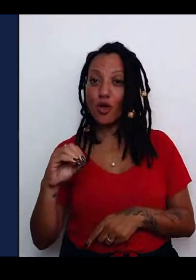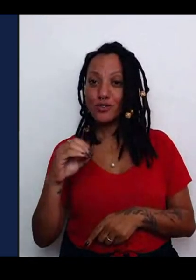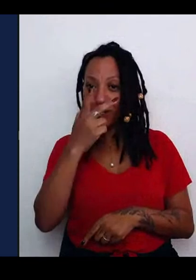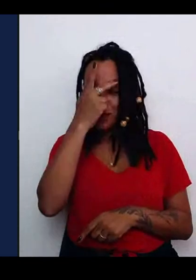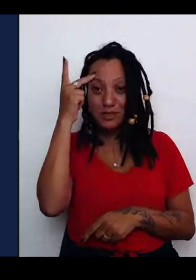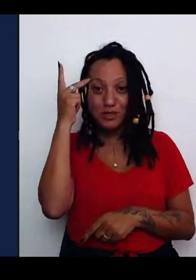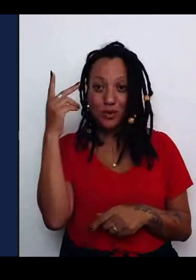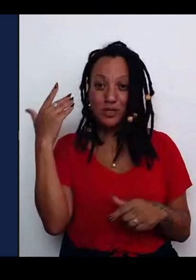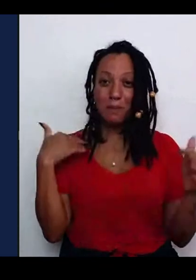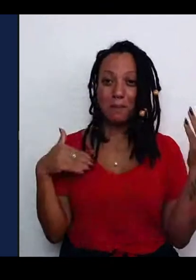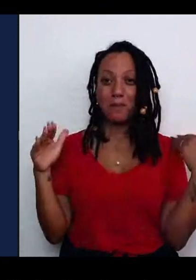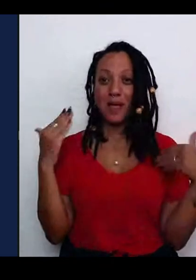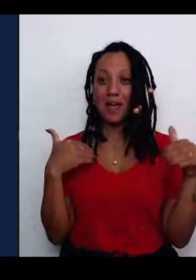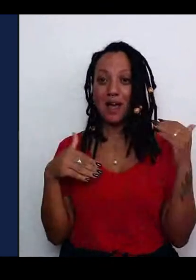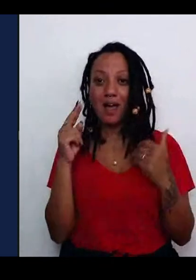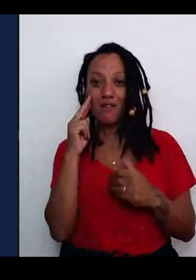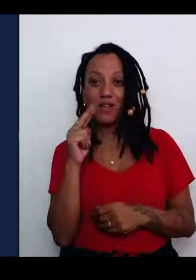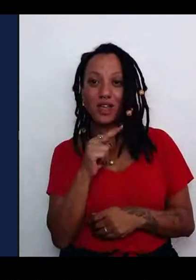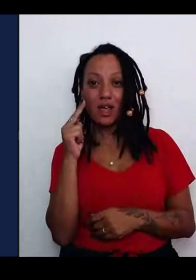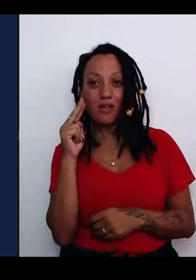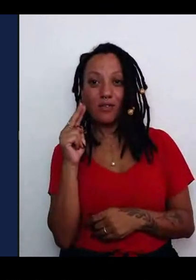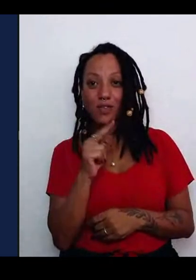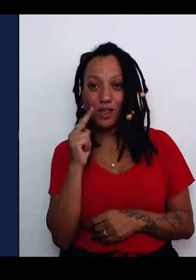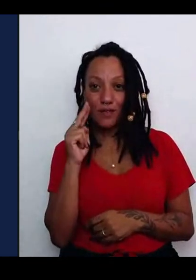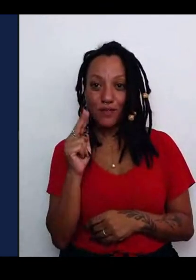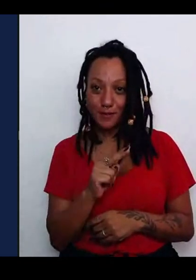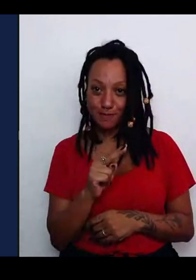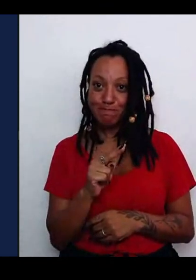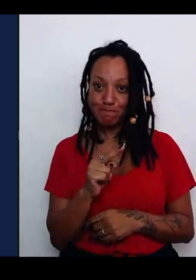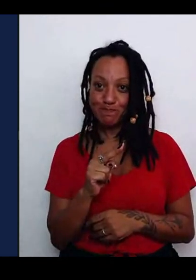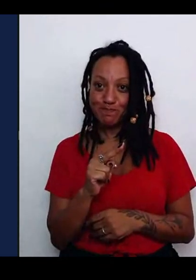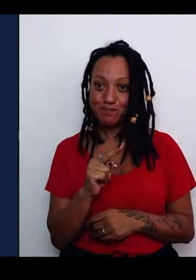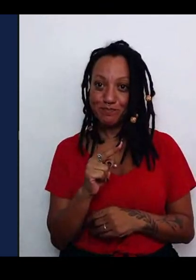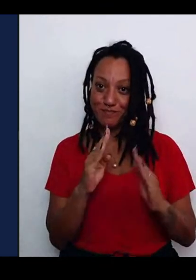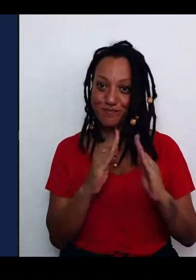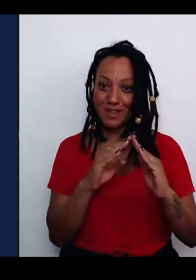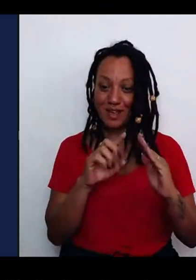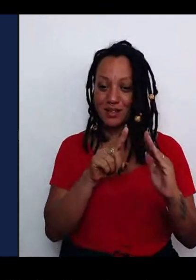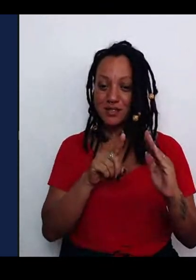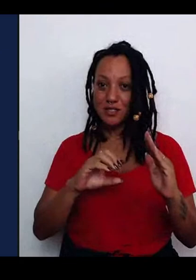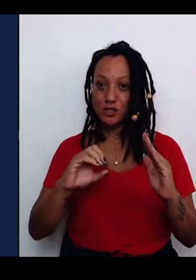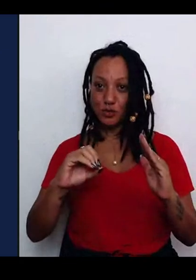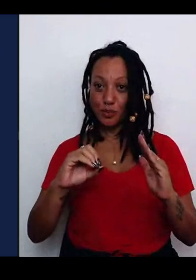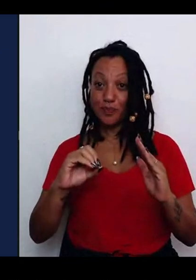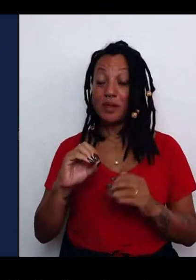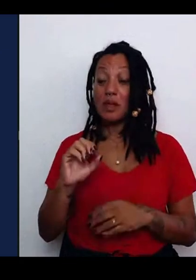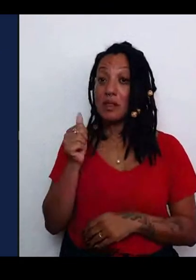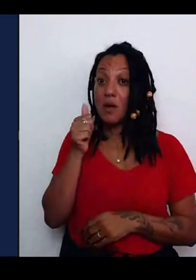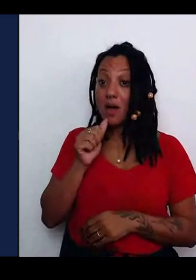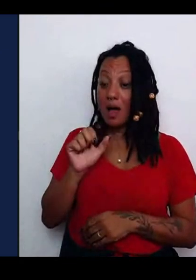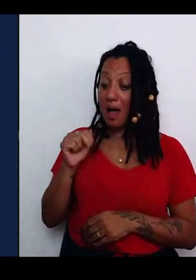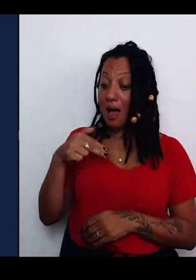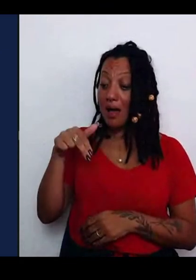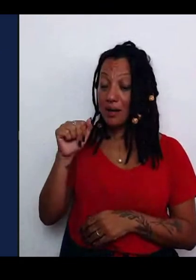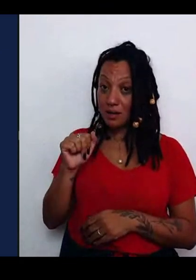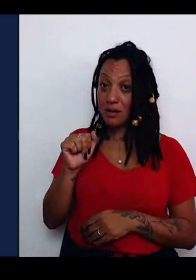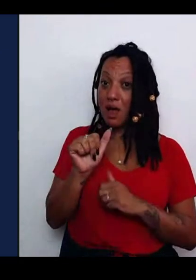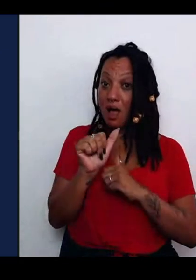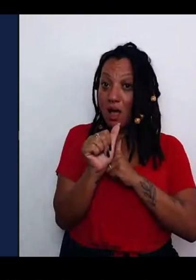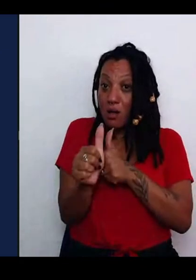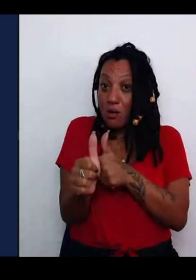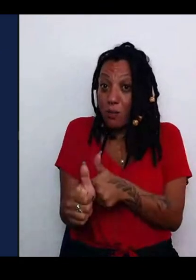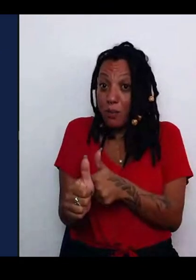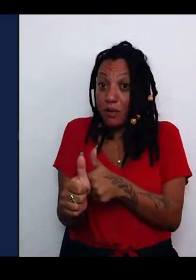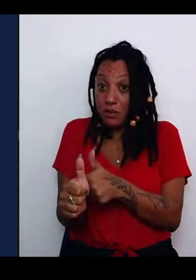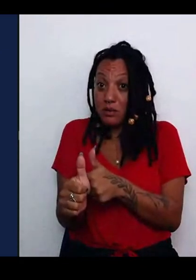guards to The germiso Logical the Brazilian Garden of Brazilian um and